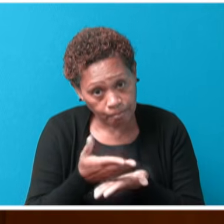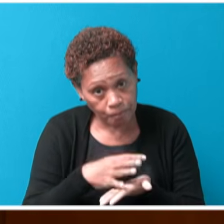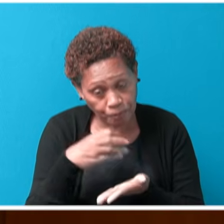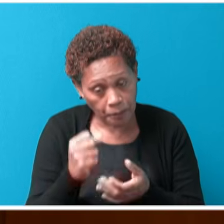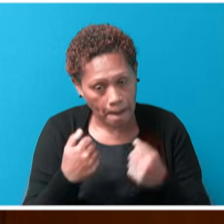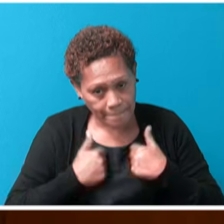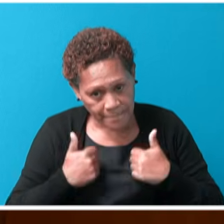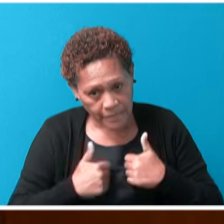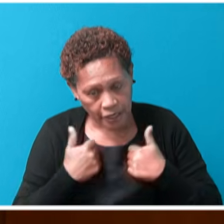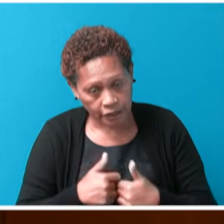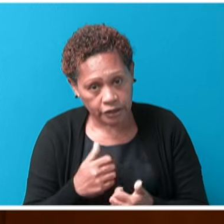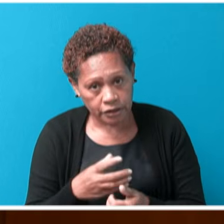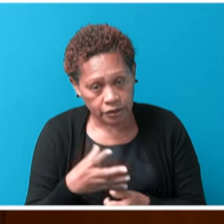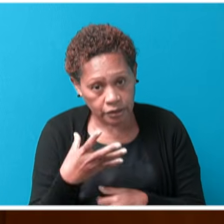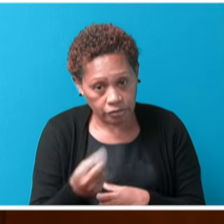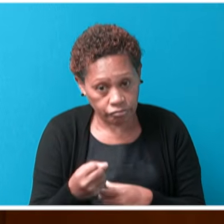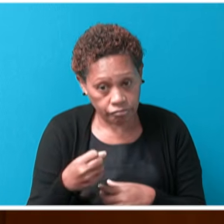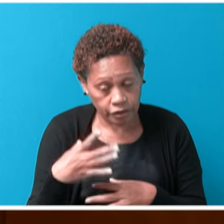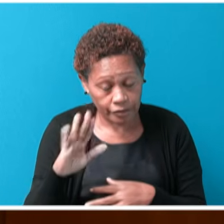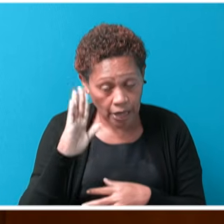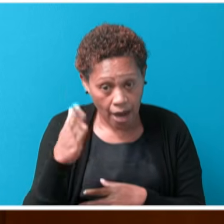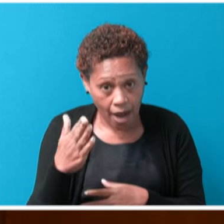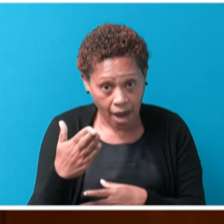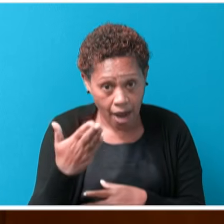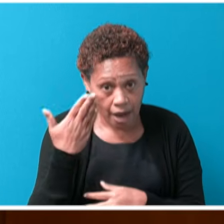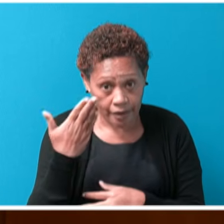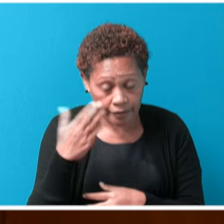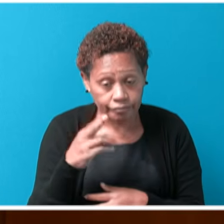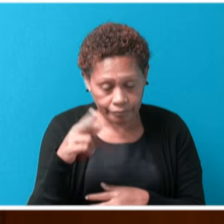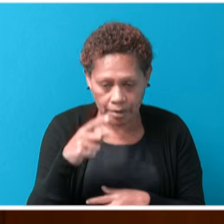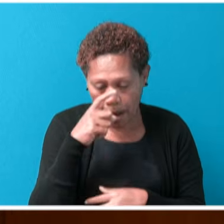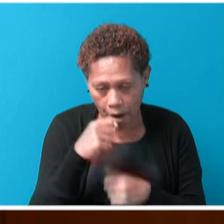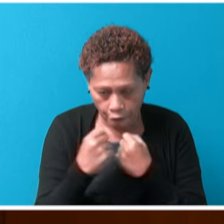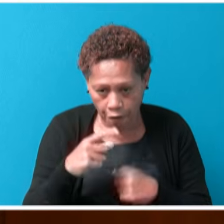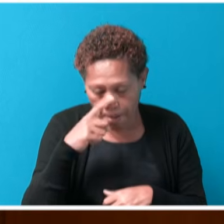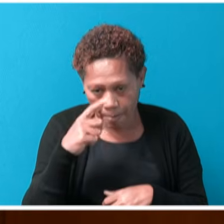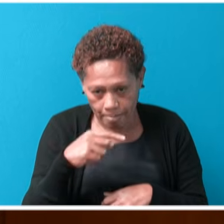that deliver tangible outcomes for our people and for the wider Pacific region.